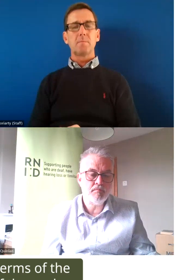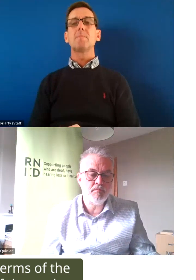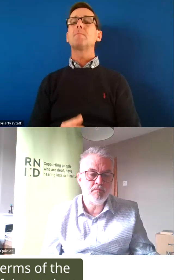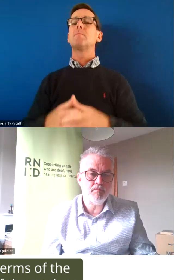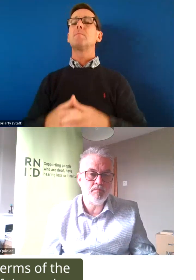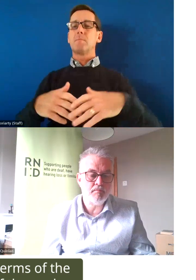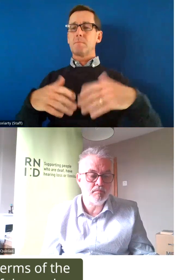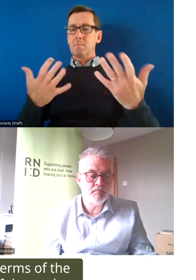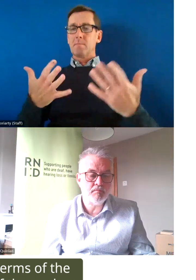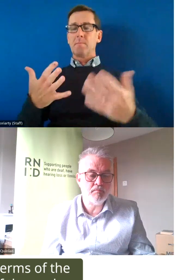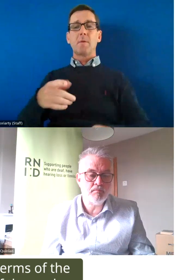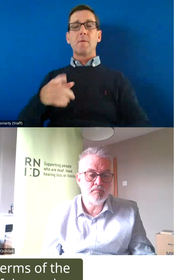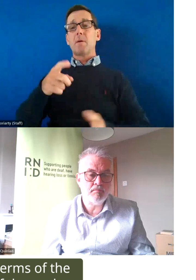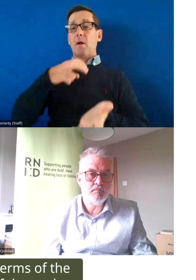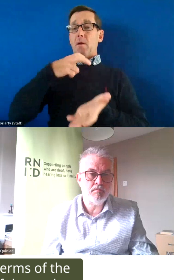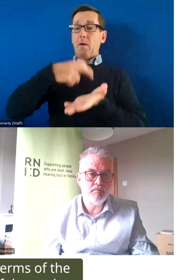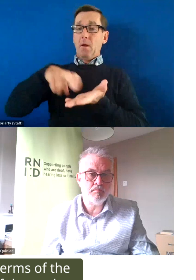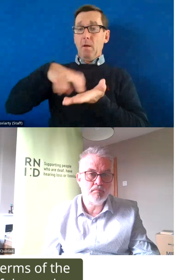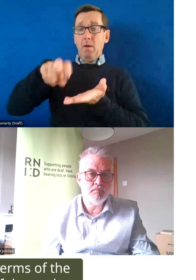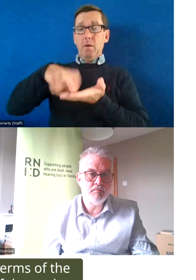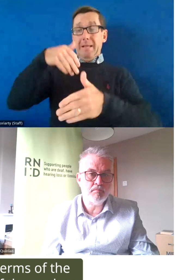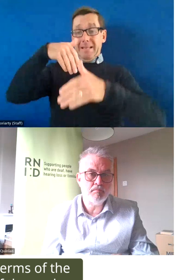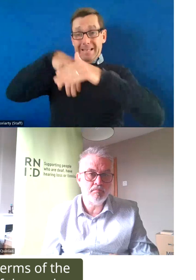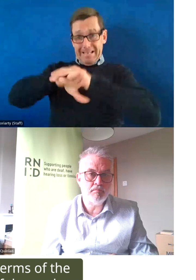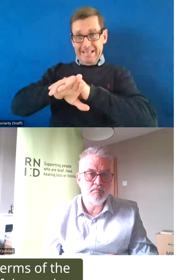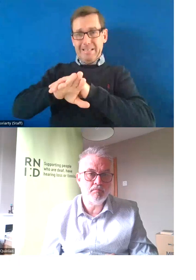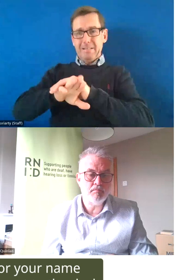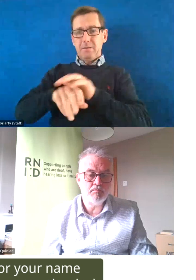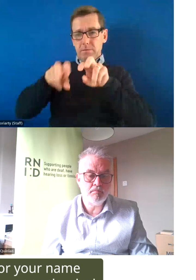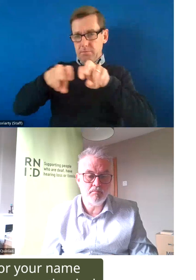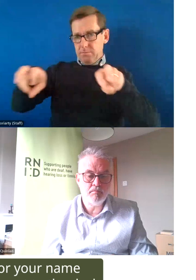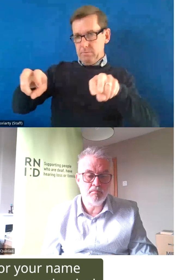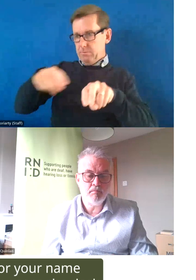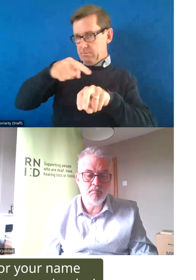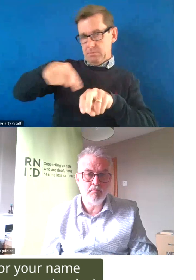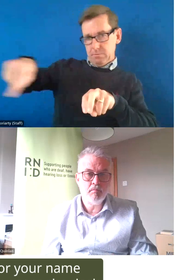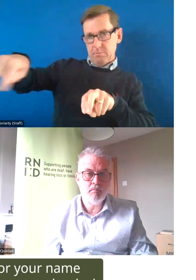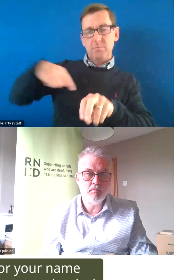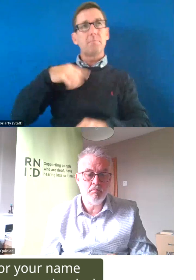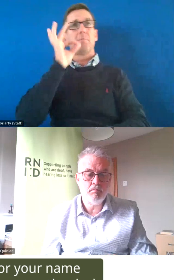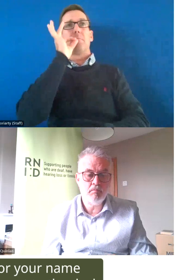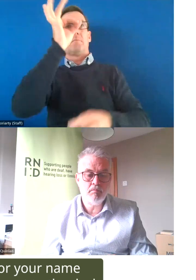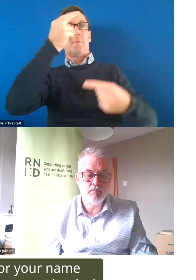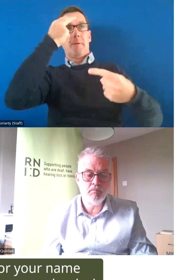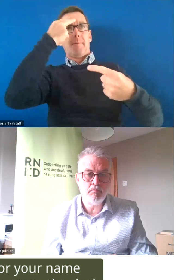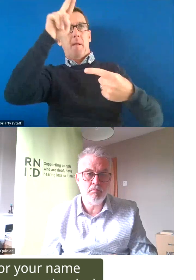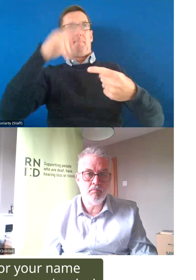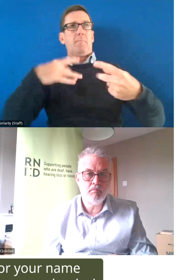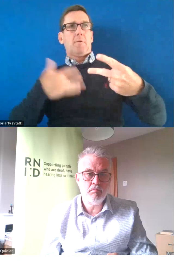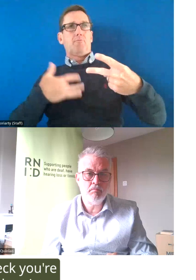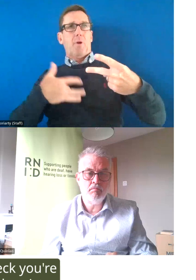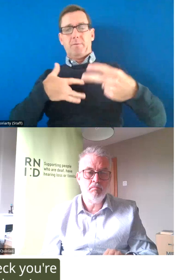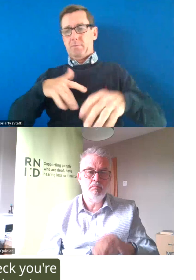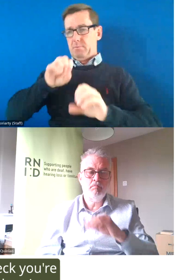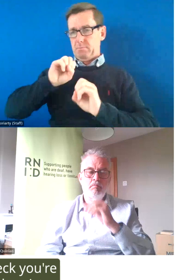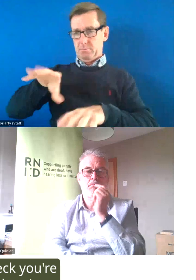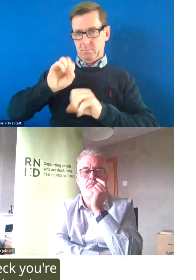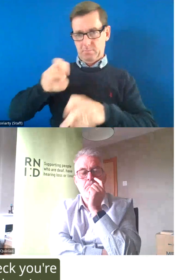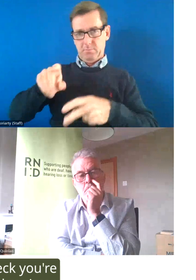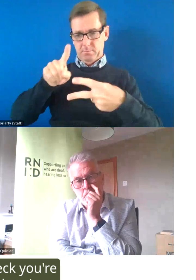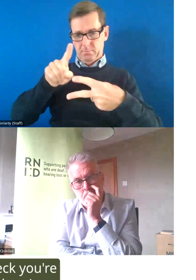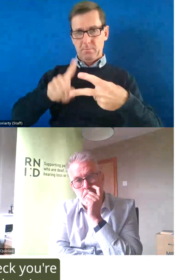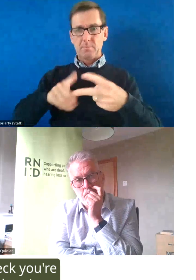Absolutely. So in terms of the polling station staff themselves, you will be asked for your name and address when you get to the desk, so they can